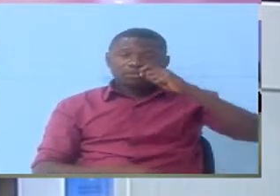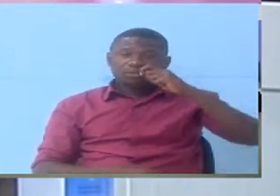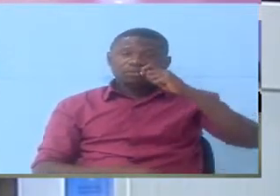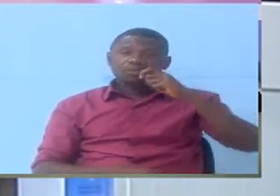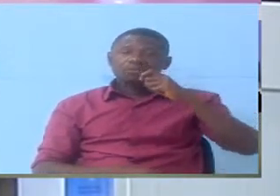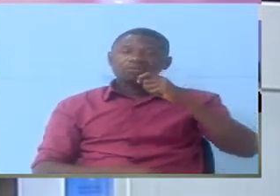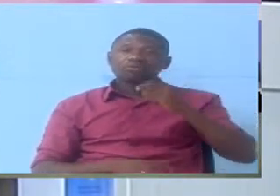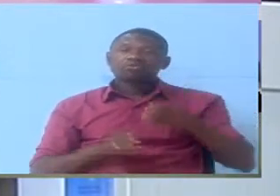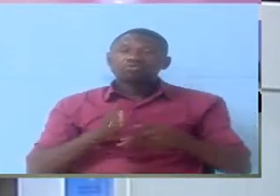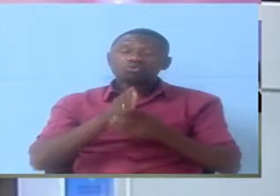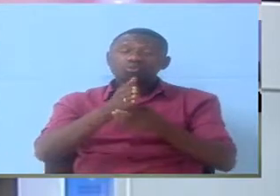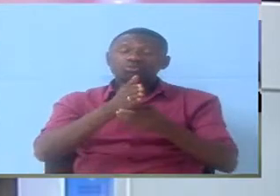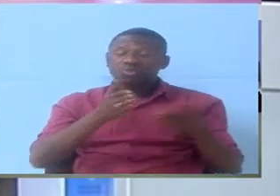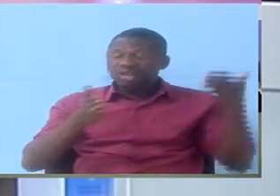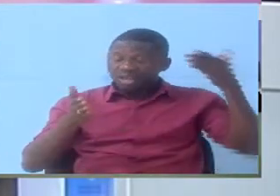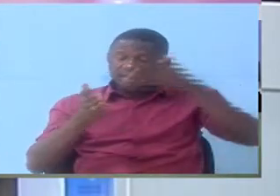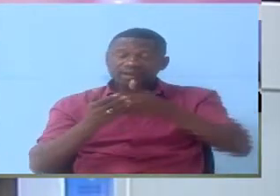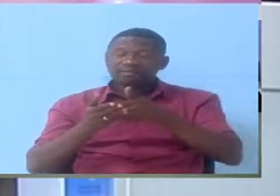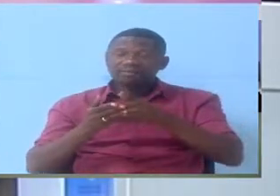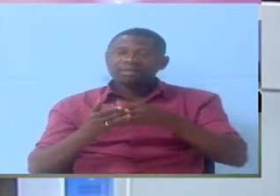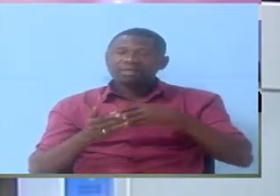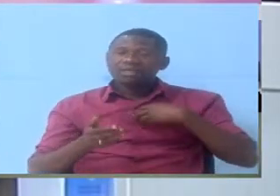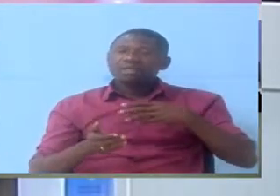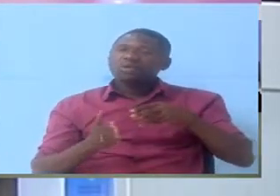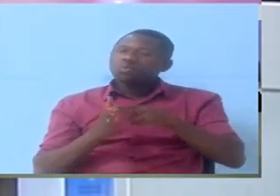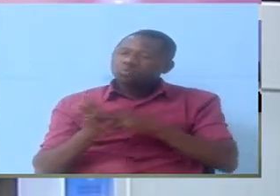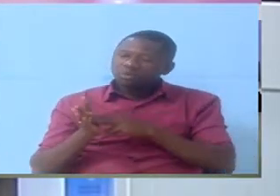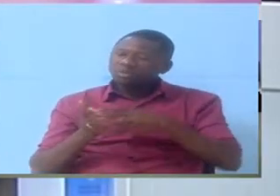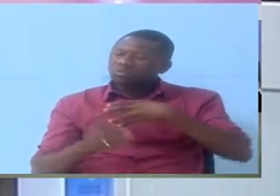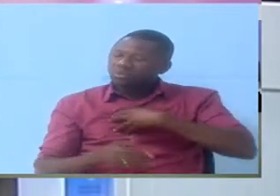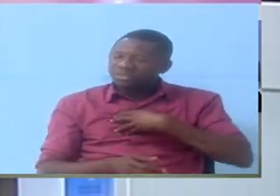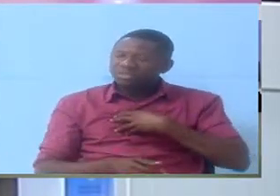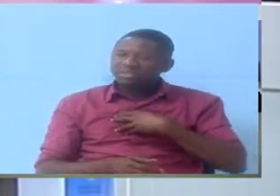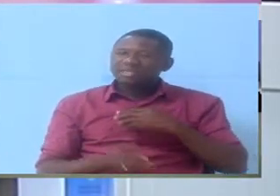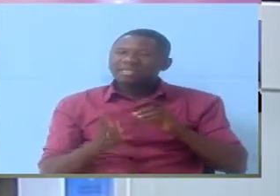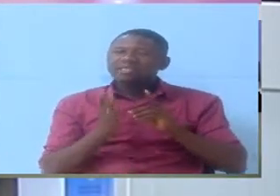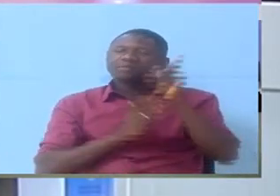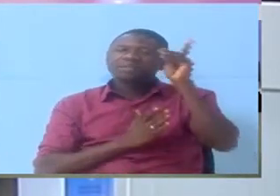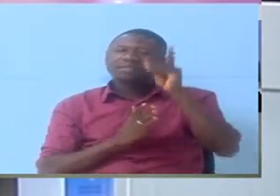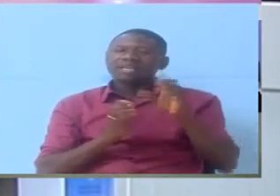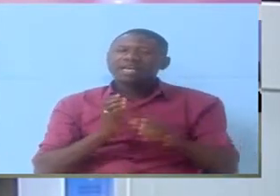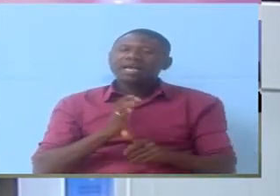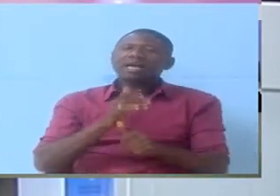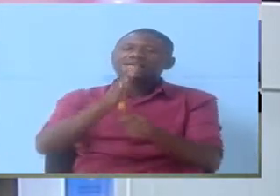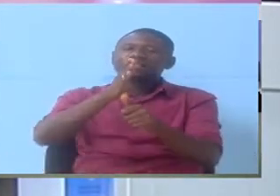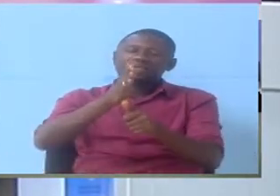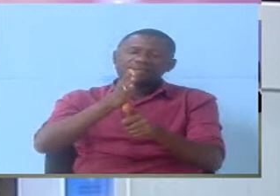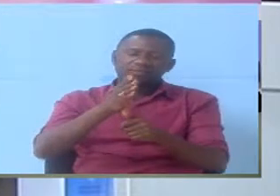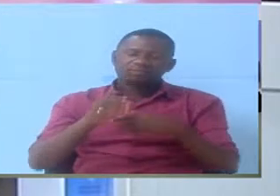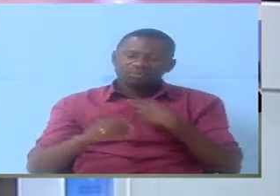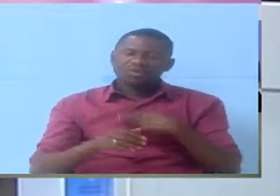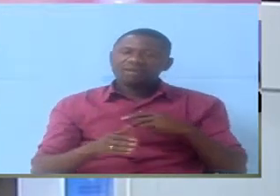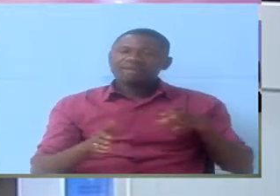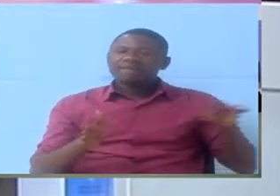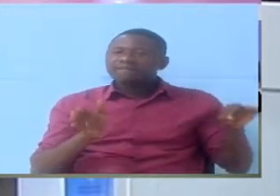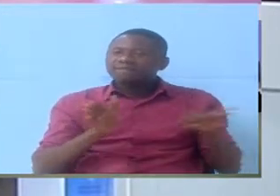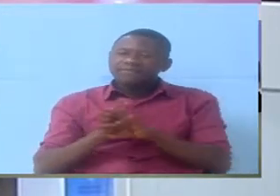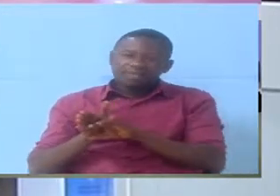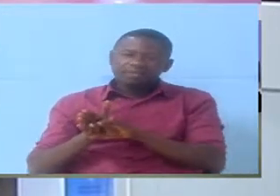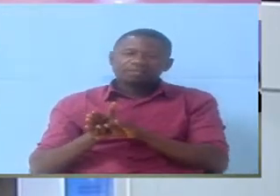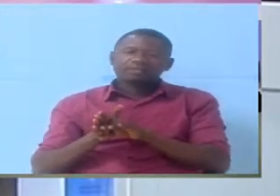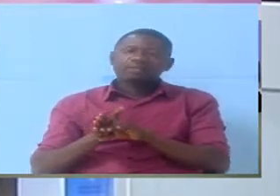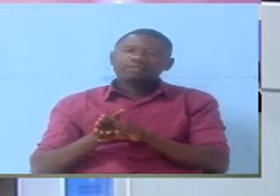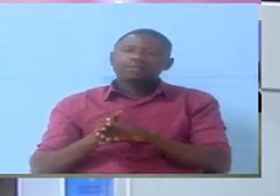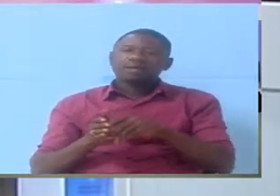special assistant. Sulata mako irlala mensim better latekang. Which was on a fixed term appointment. Me alonka bekala palasi sabati